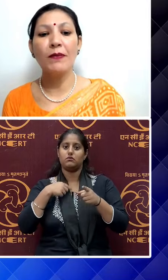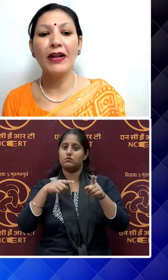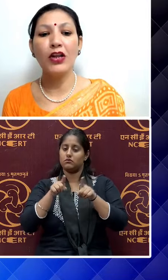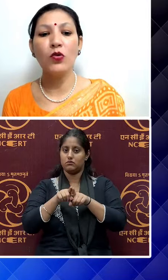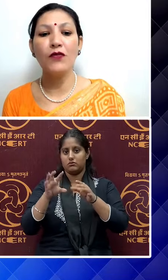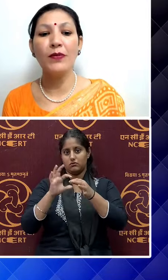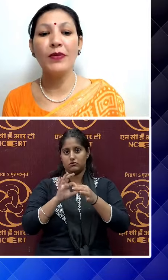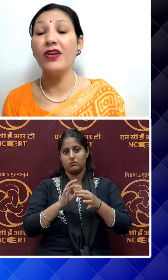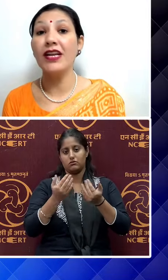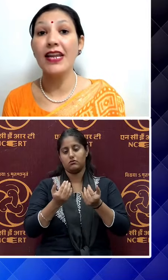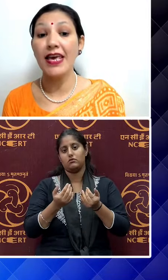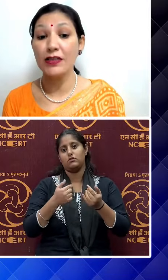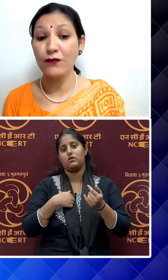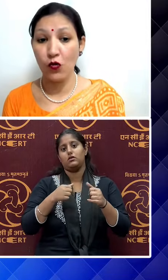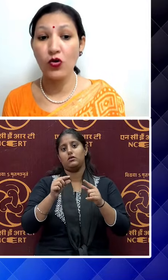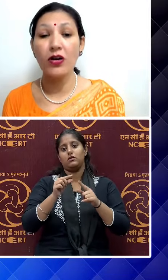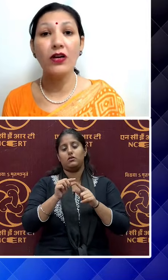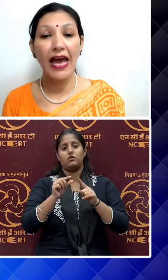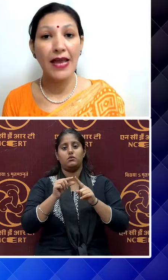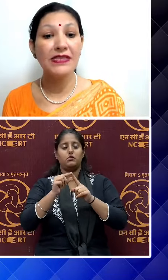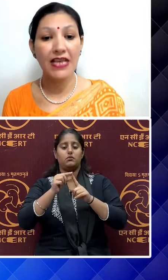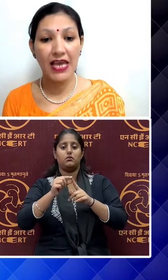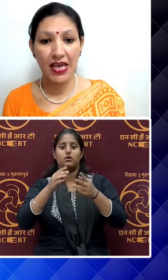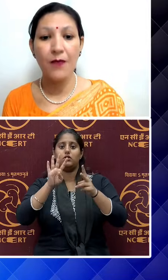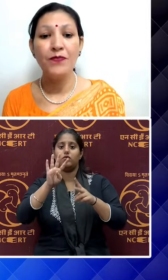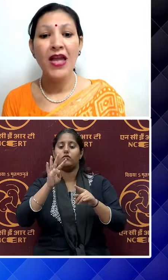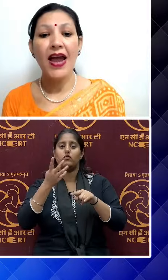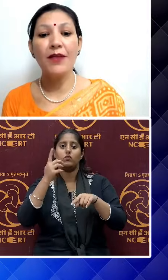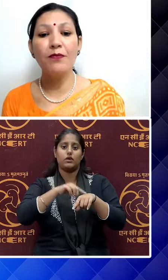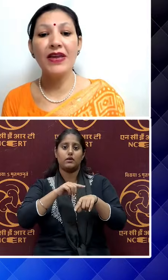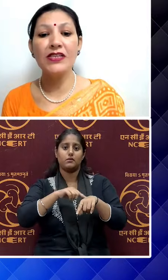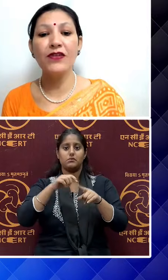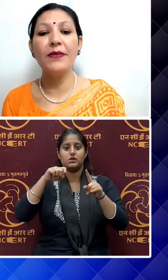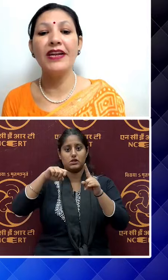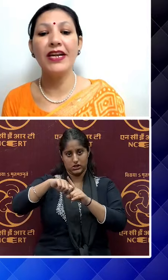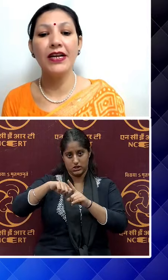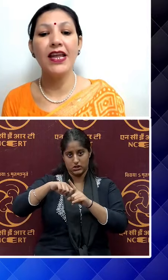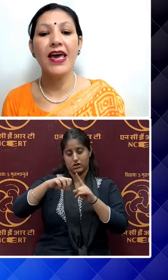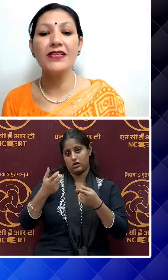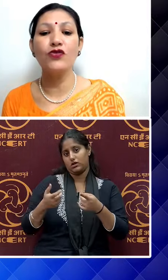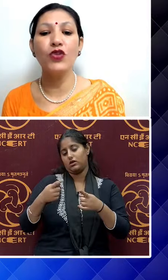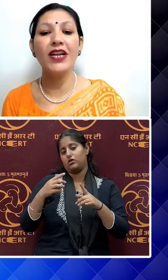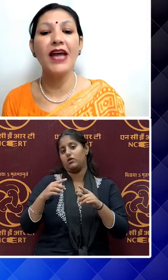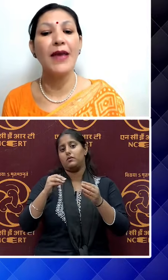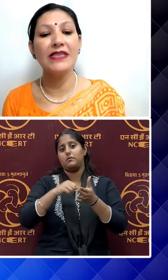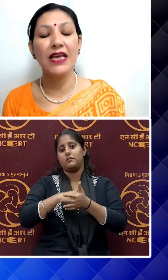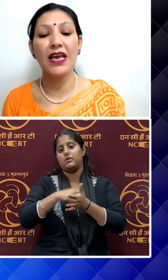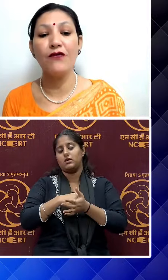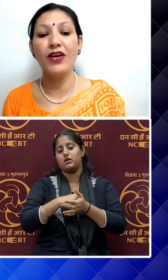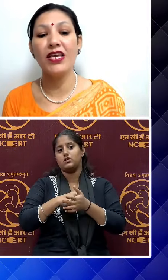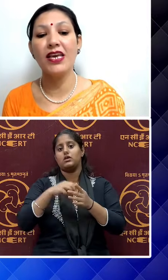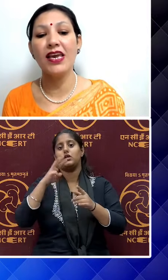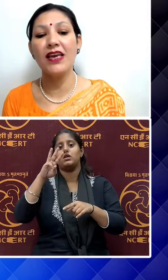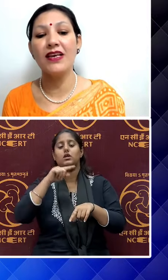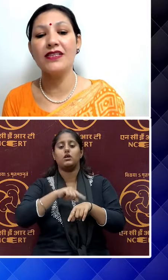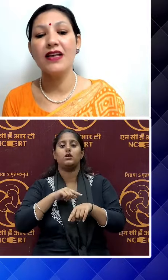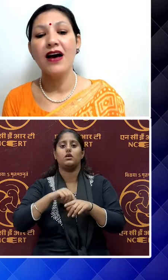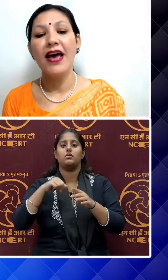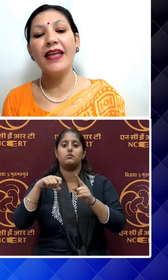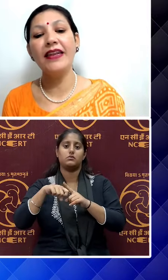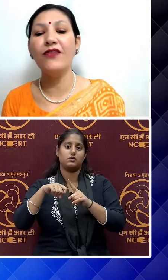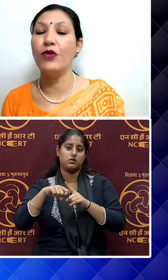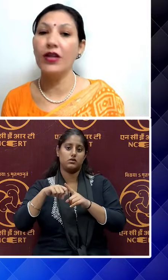So perpendicular will be treated as 4 times k and base will be treated as 3 times k, where k